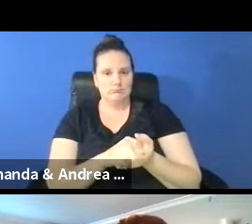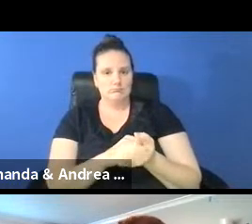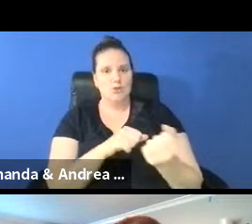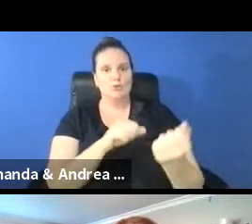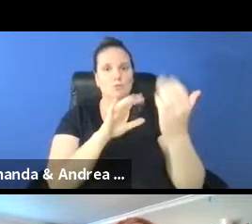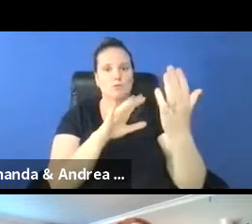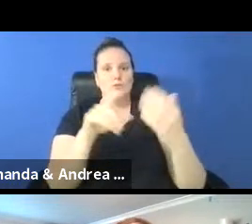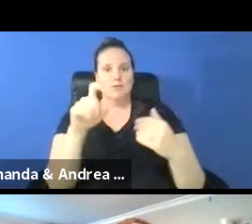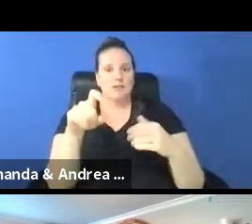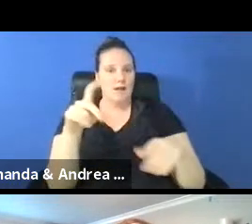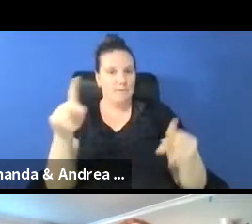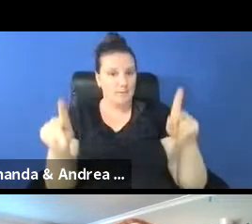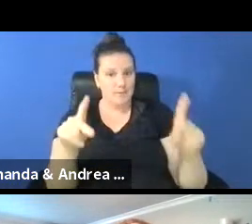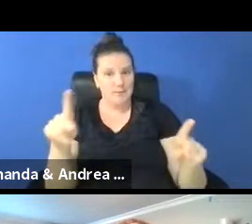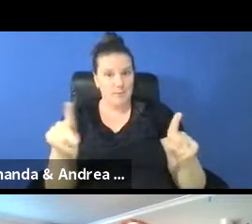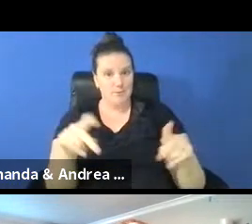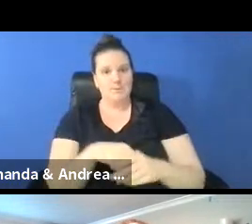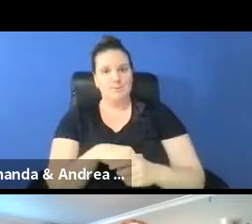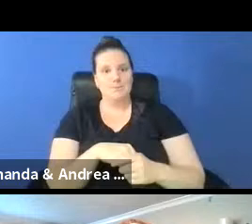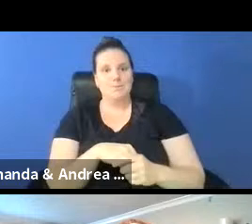address the needs of people?